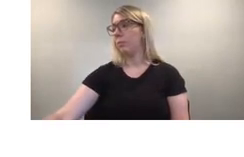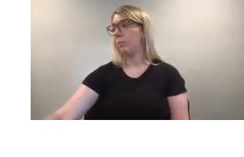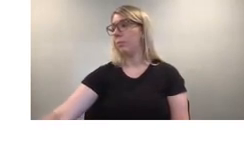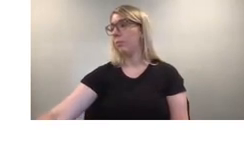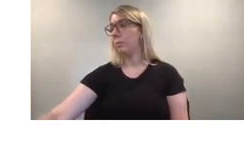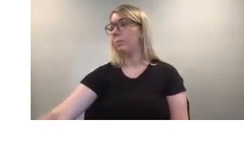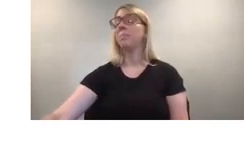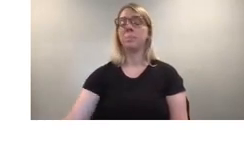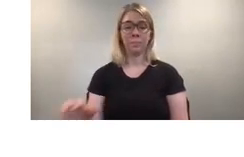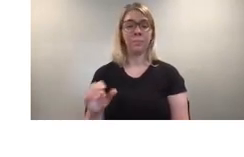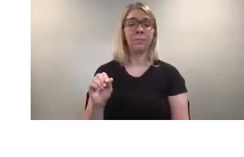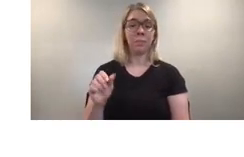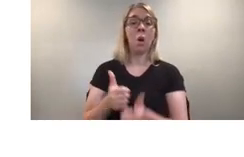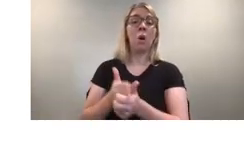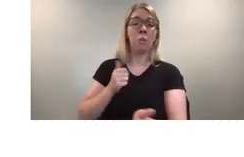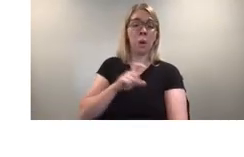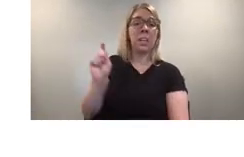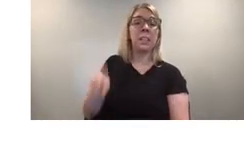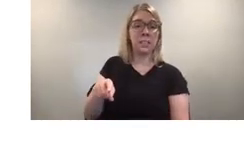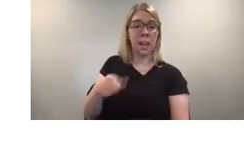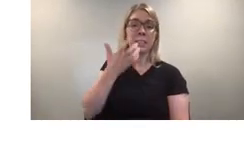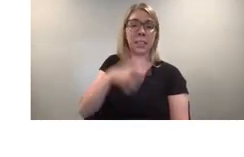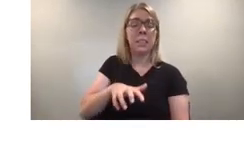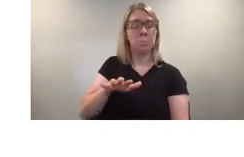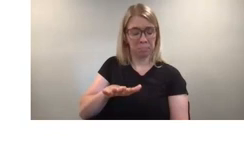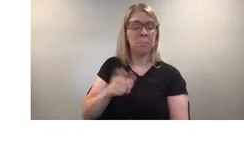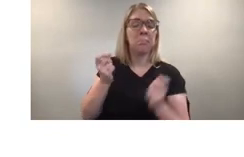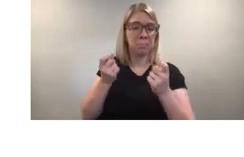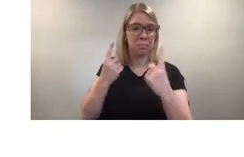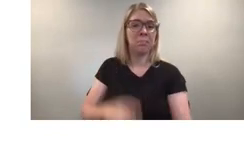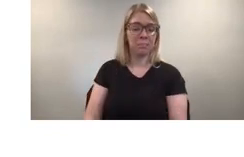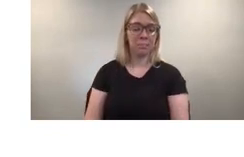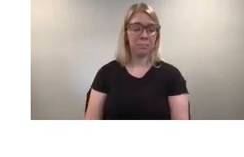Staying out of the Texas heat, I could imagine. Yes, definitely.